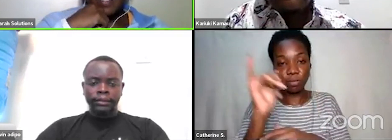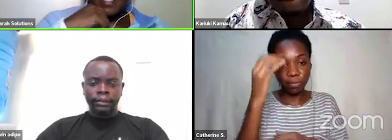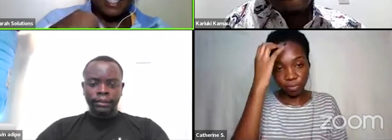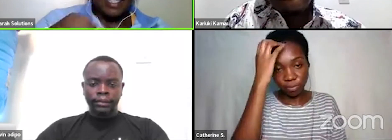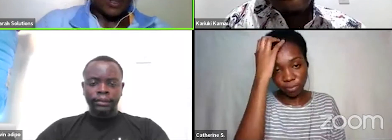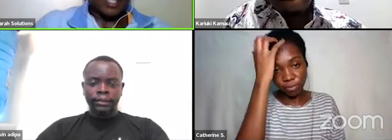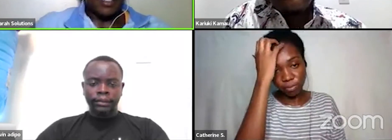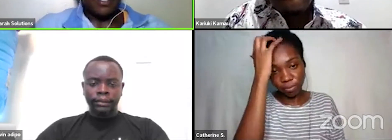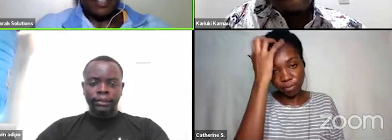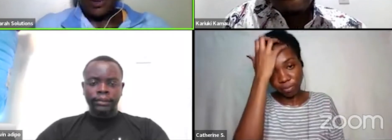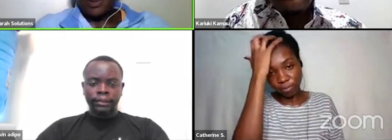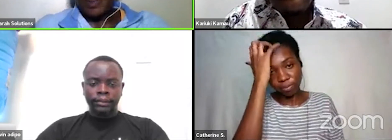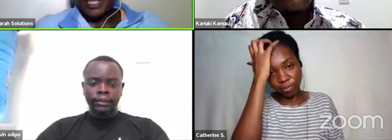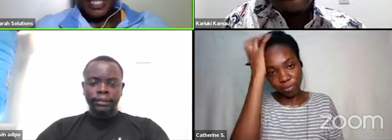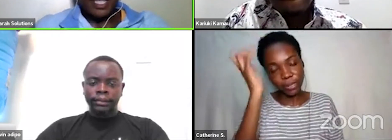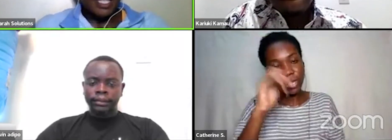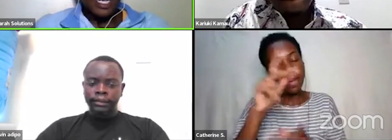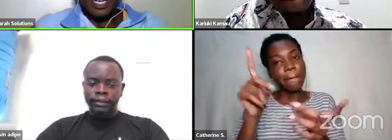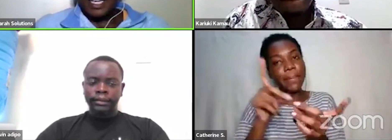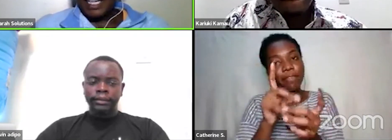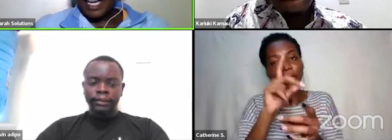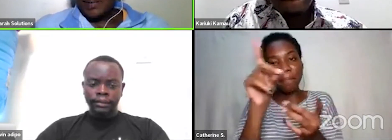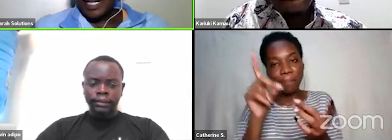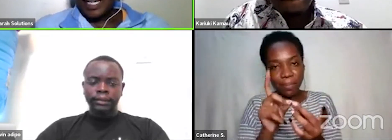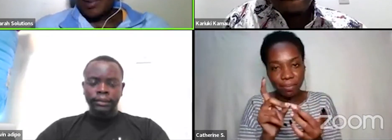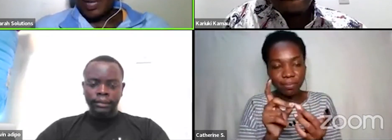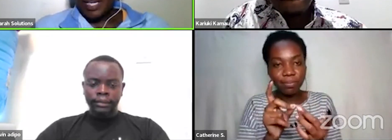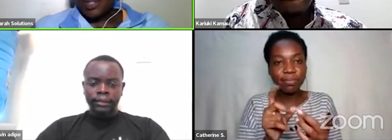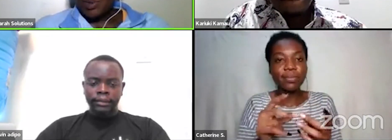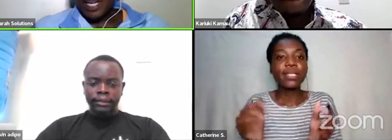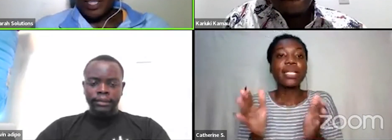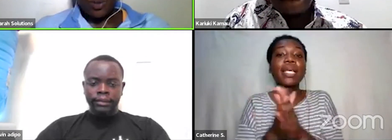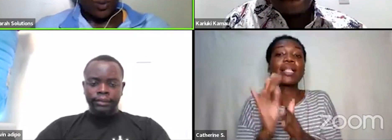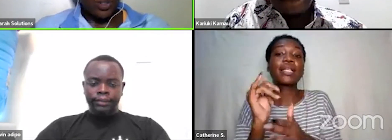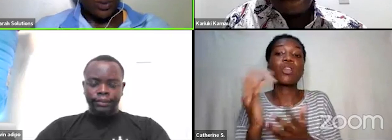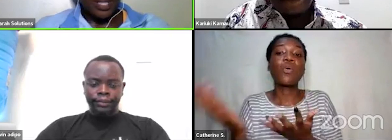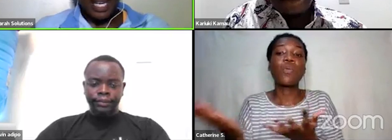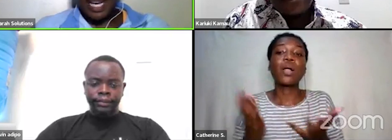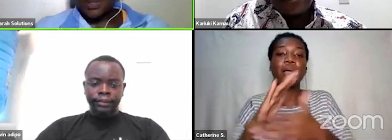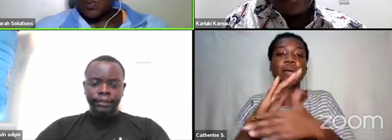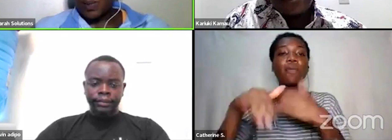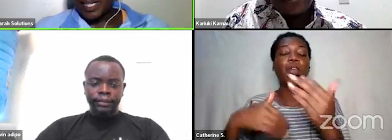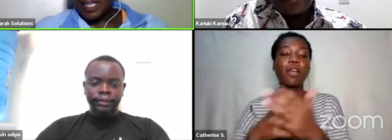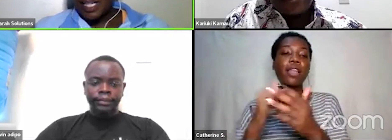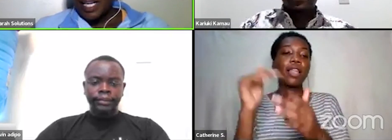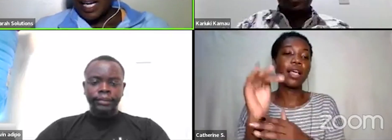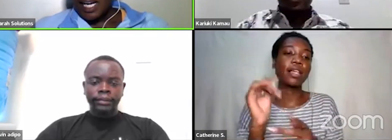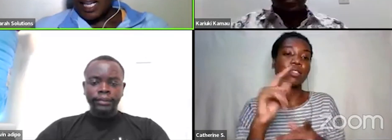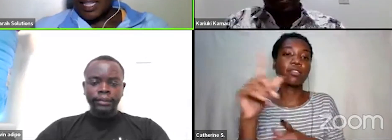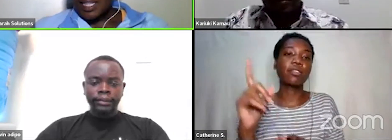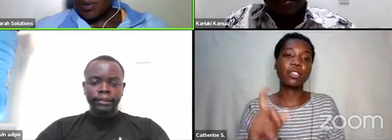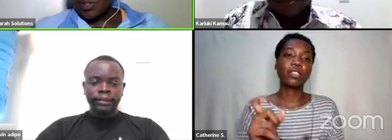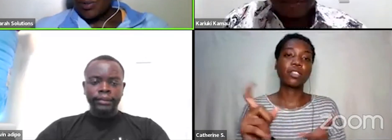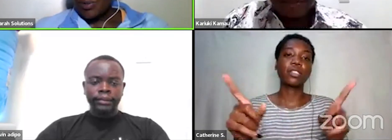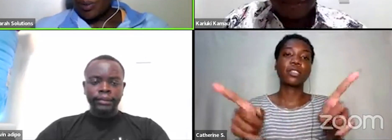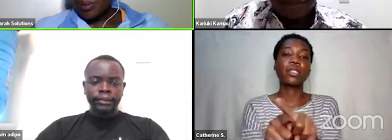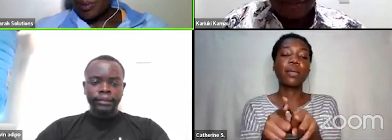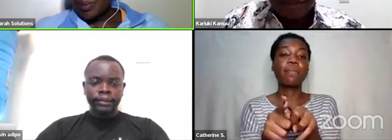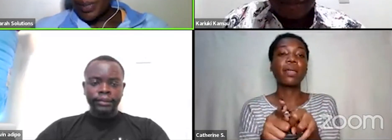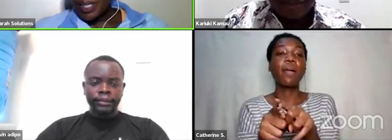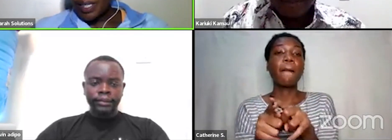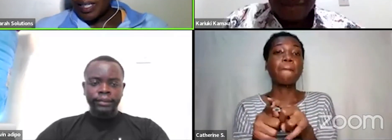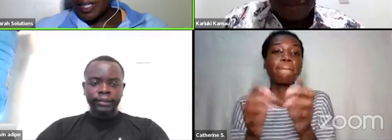Excellent, excellent. Those are very, very good pointers. And I welcome you guys to ask your questions as well. There's a